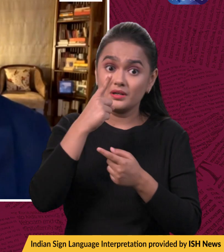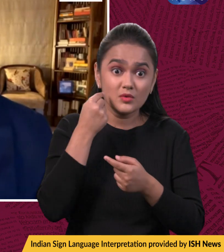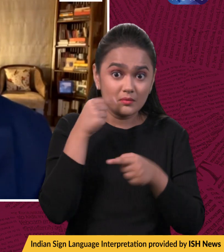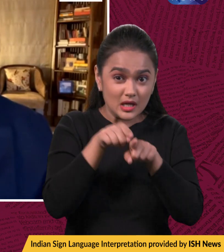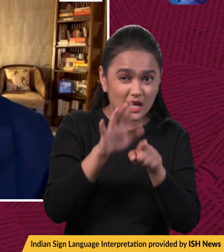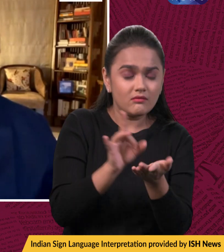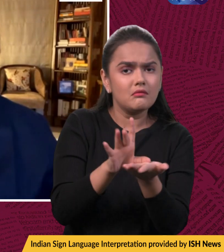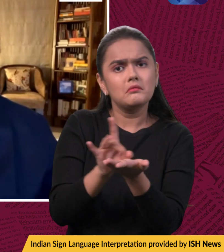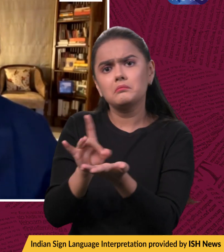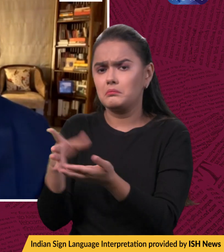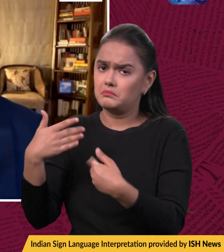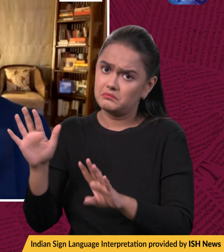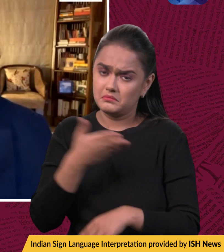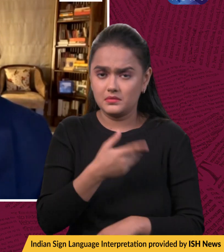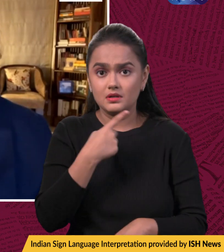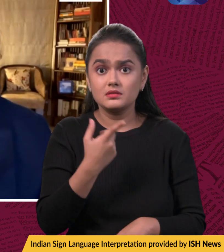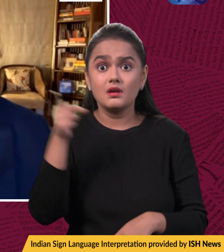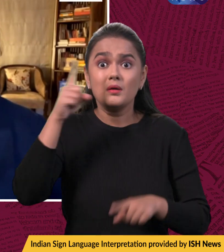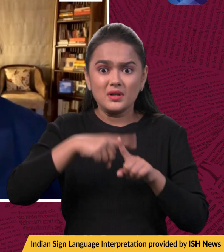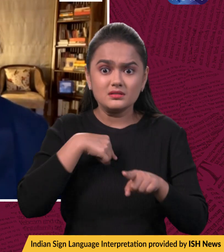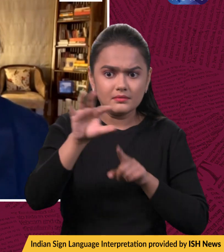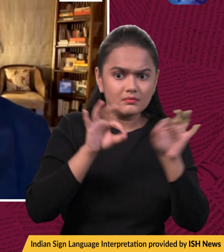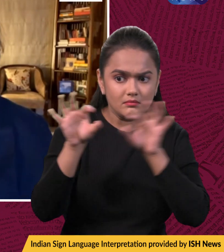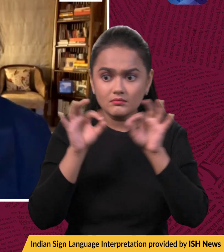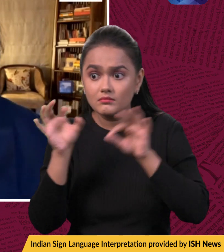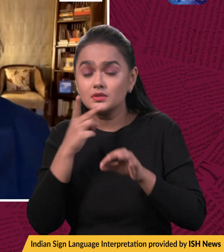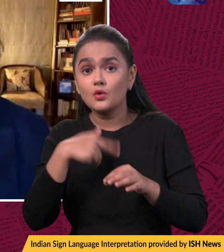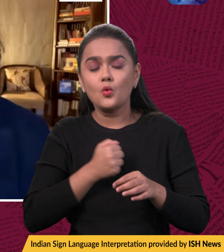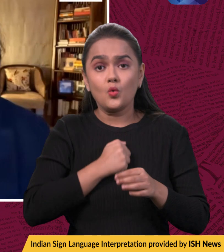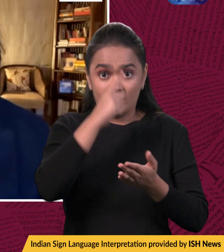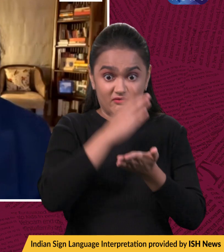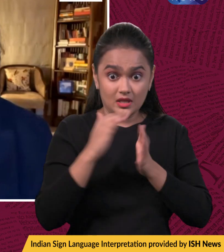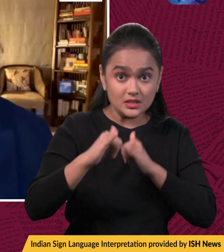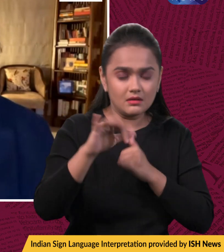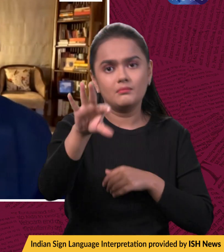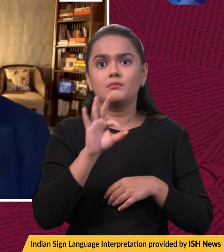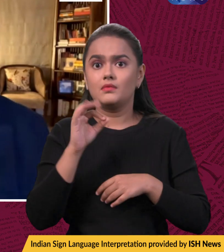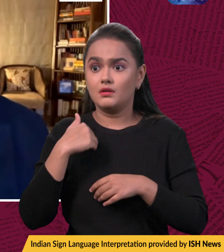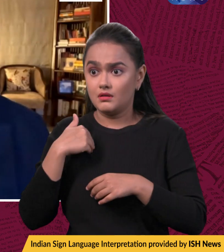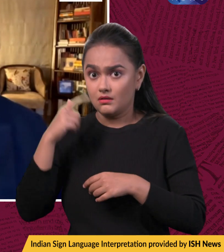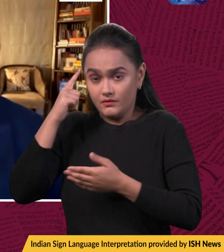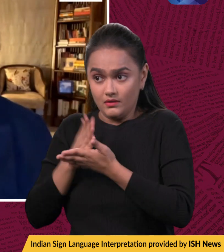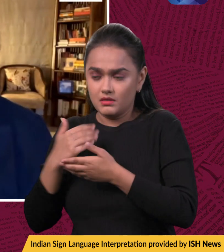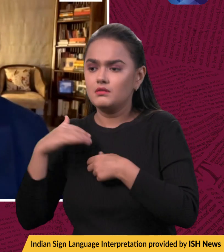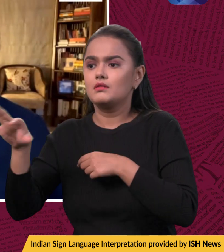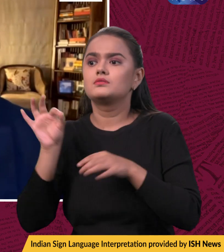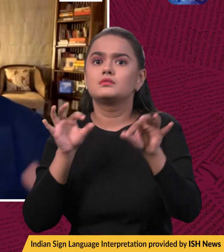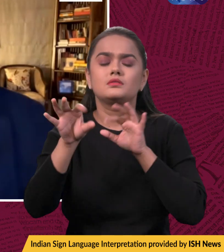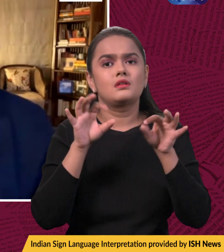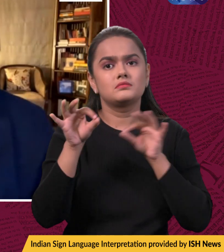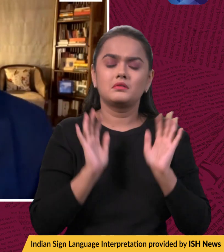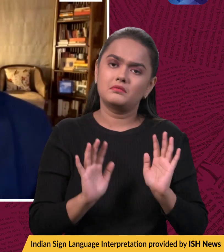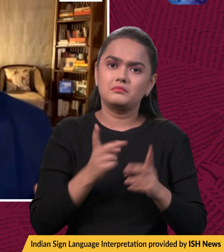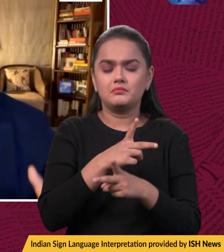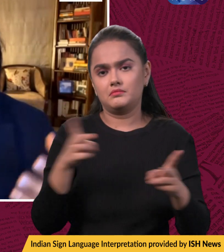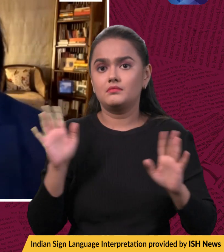also allow faith-based organizations to prioritize hiring and enrollment of people of their own faith and belief. So, a Catholic organization, for